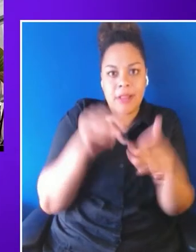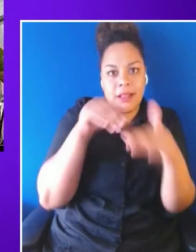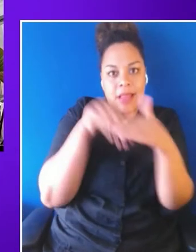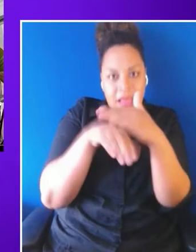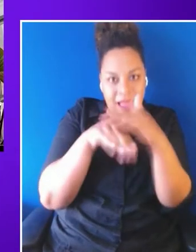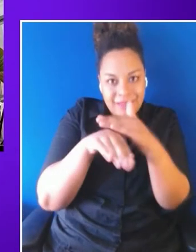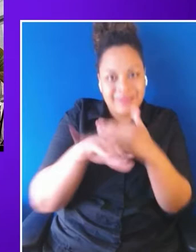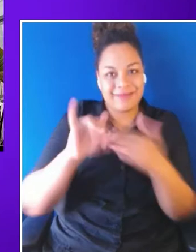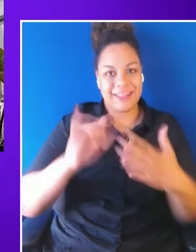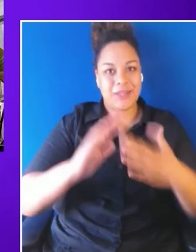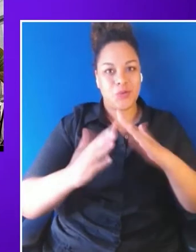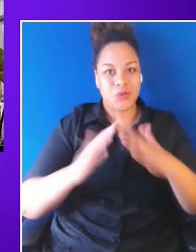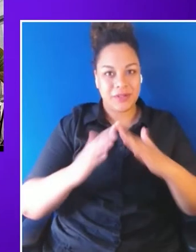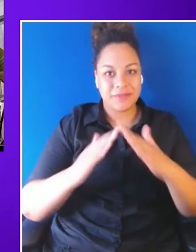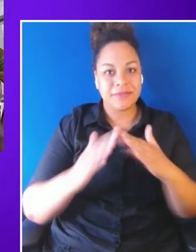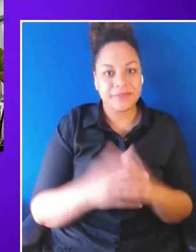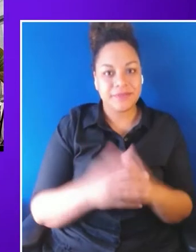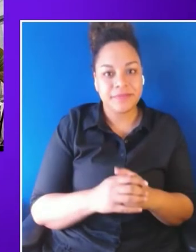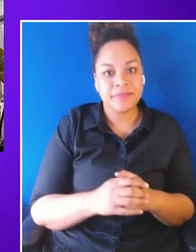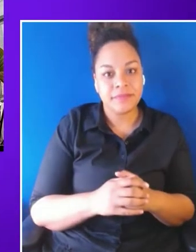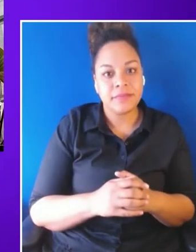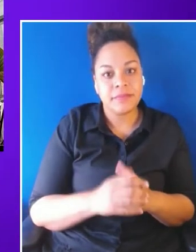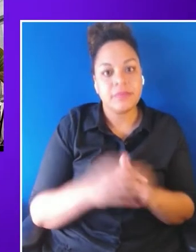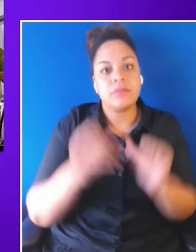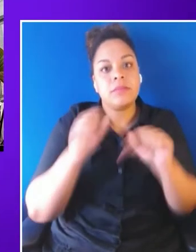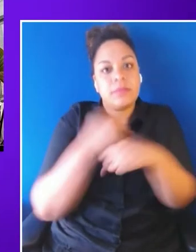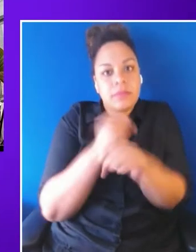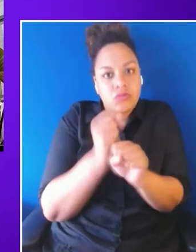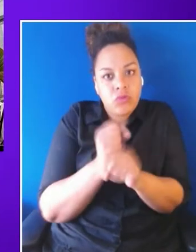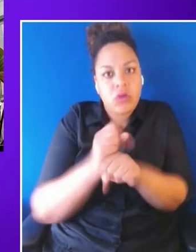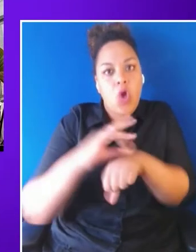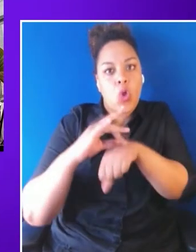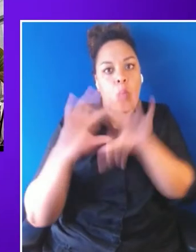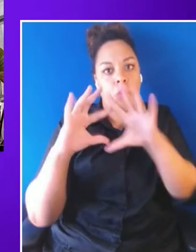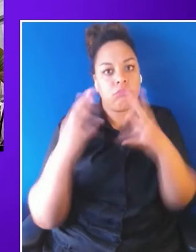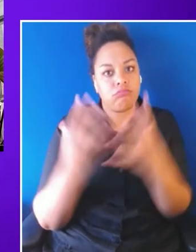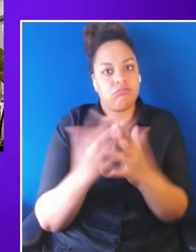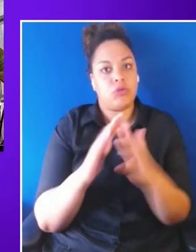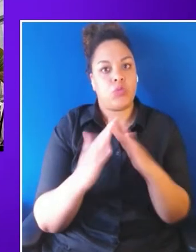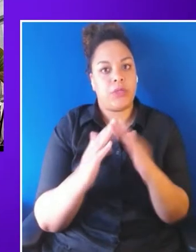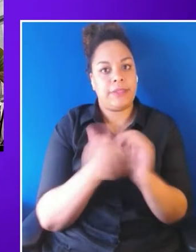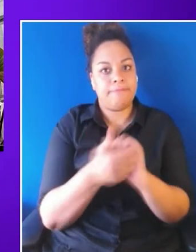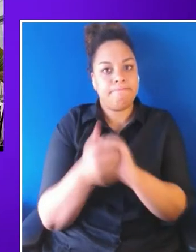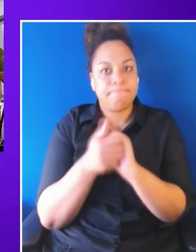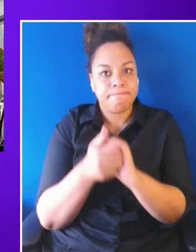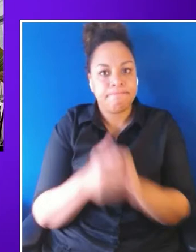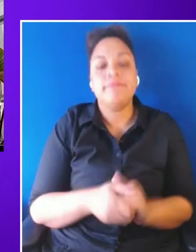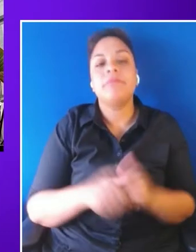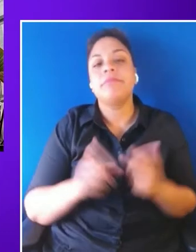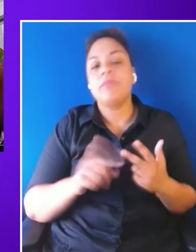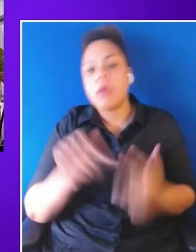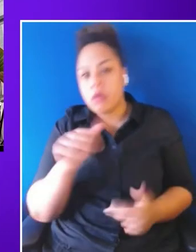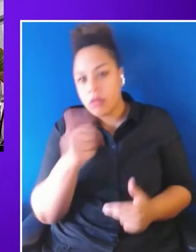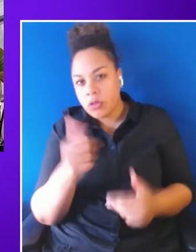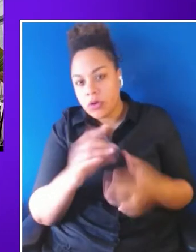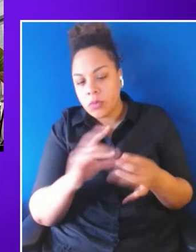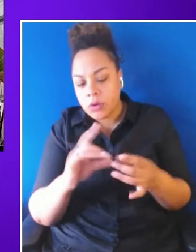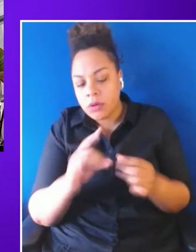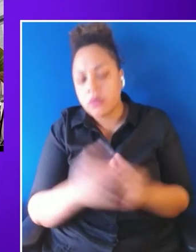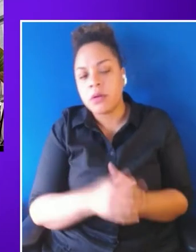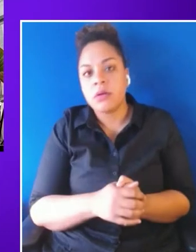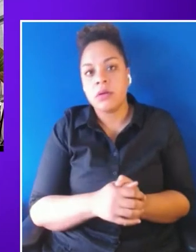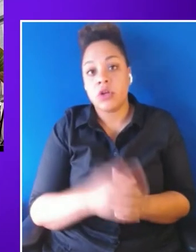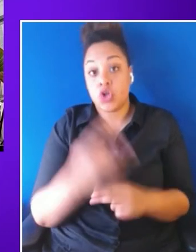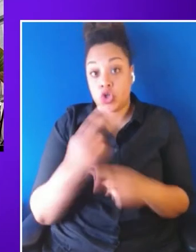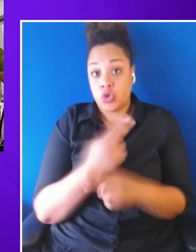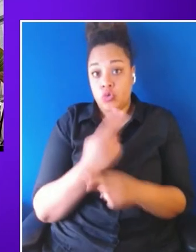community and create this global community together. The other thing I wanted to bring up is that we talk about user experience